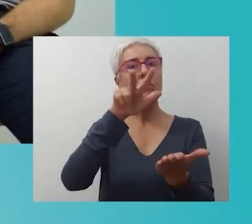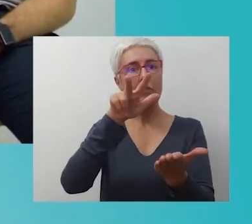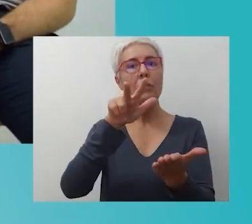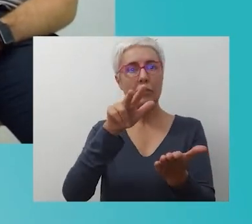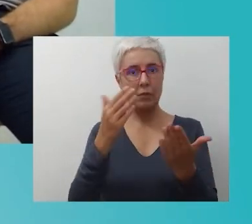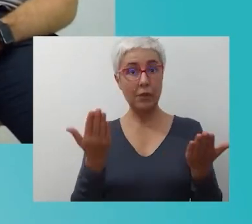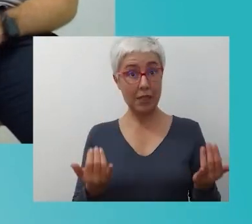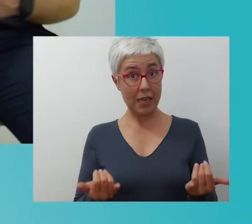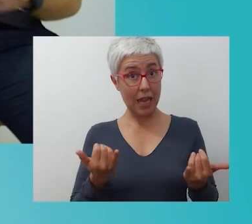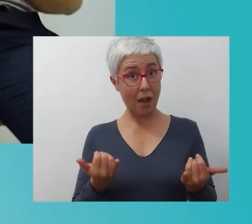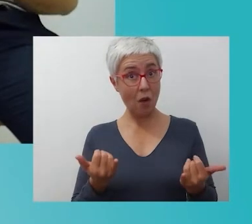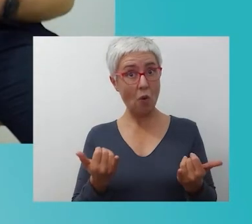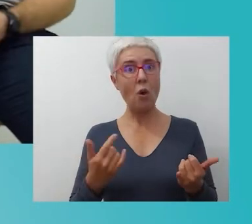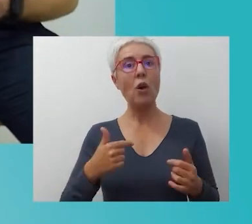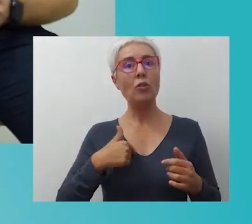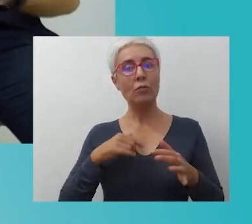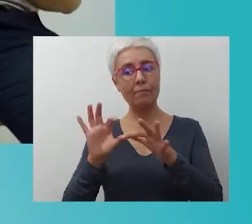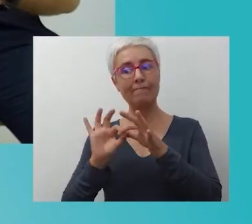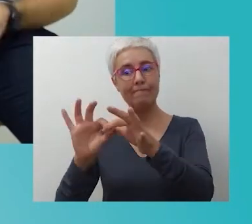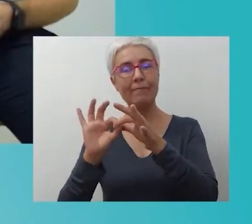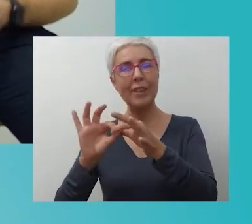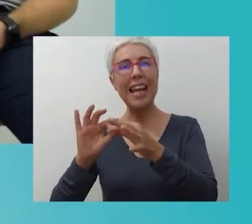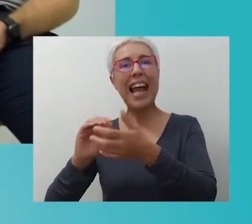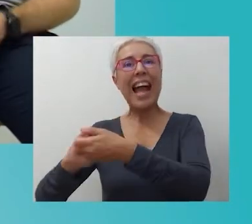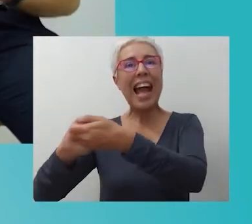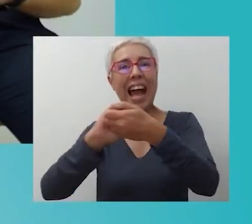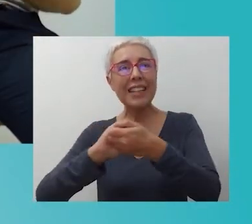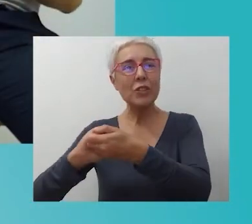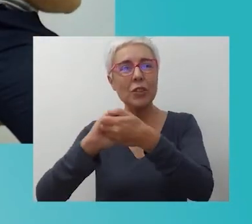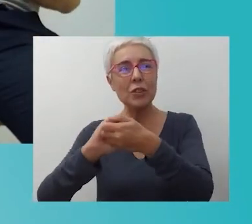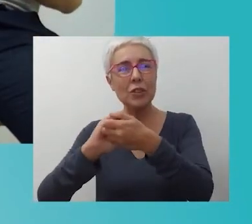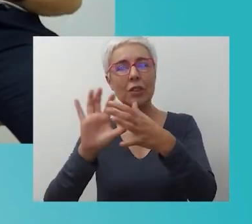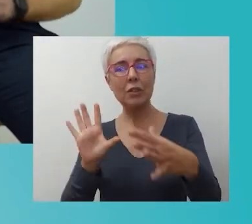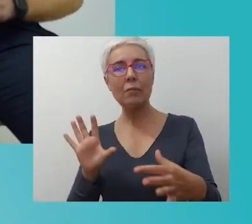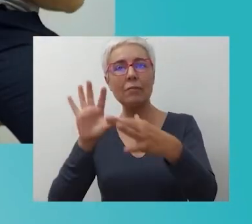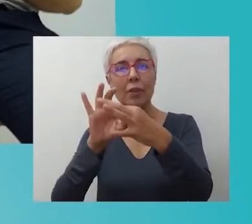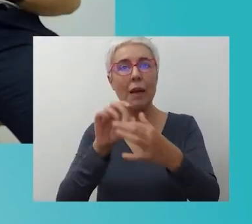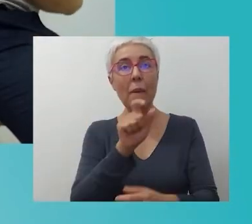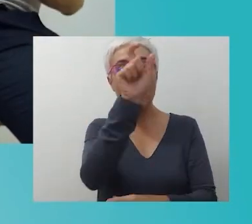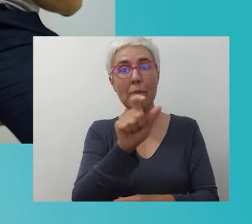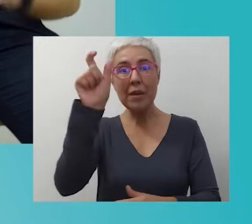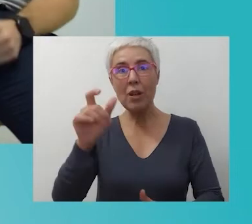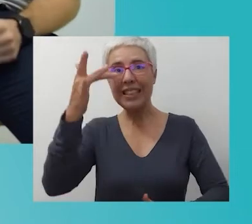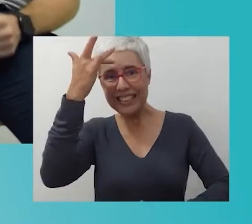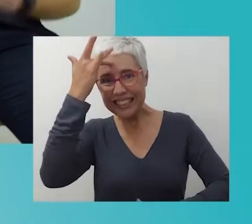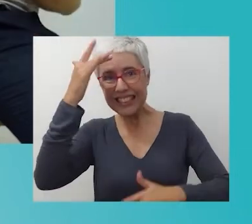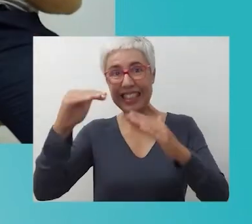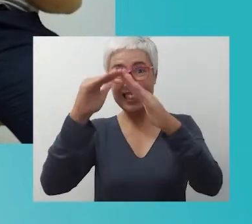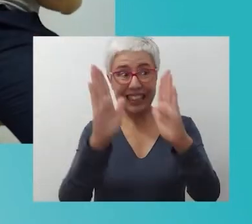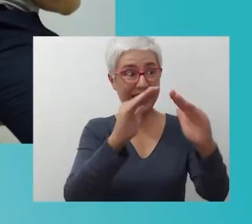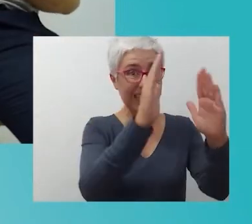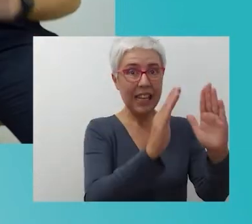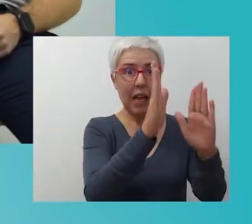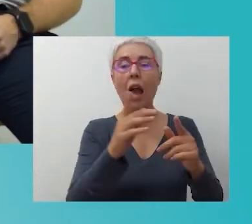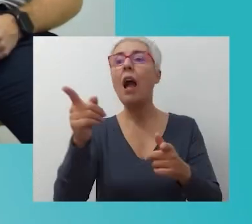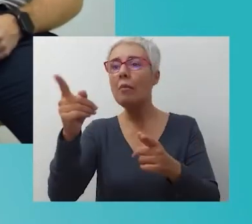paying customers. We even have a patient affairs department that works hand in hand with patient organizations in order